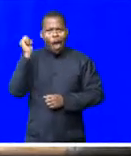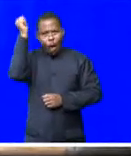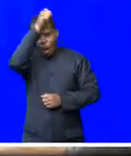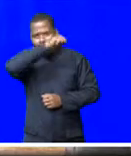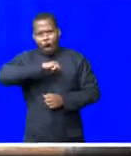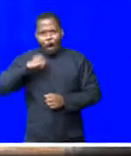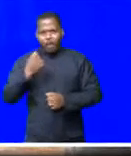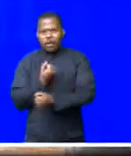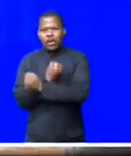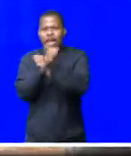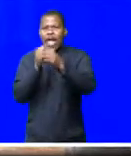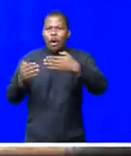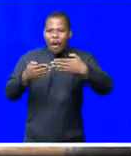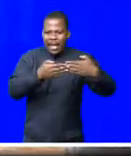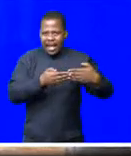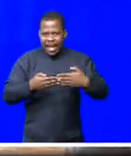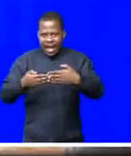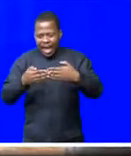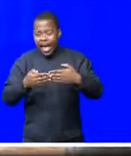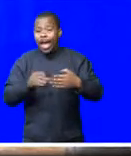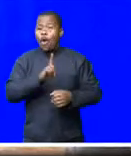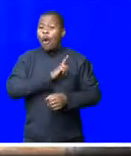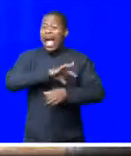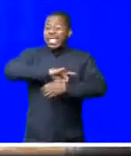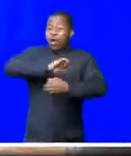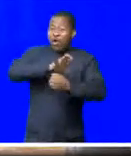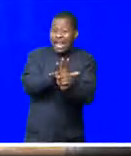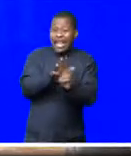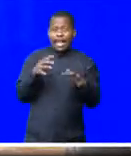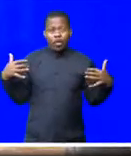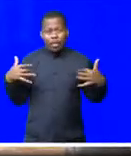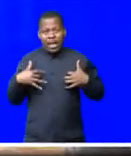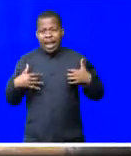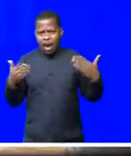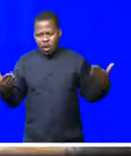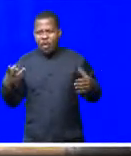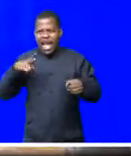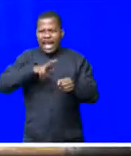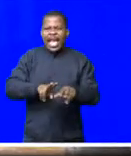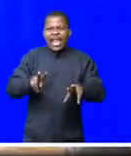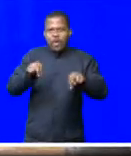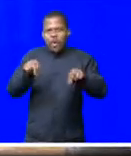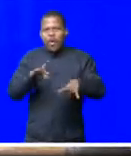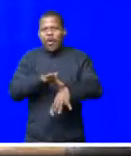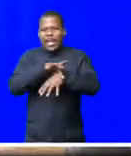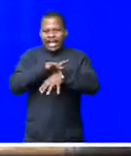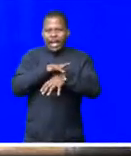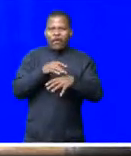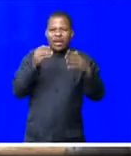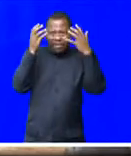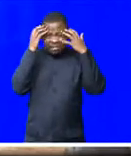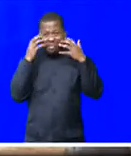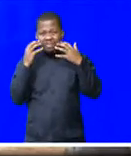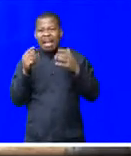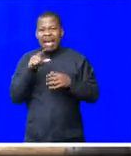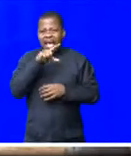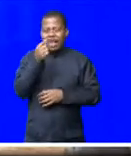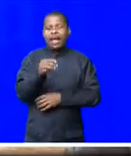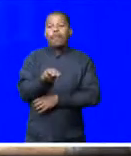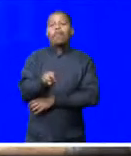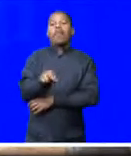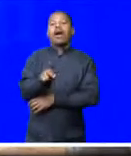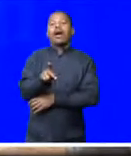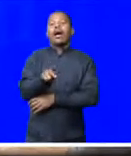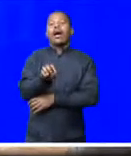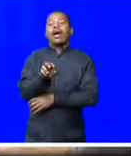eveni. Inzaba le nganga COVID-19 nakubo monkeypox lesiva kuthi sekukhulunywa ngabo